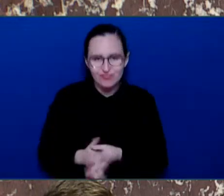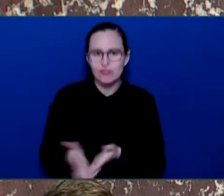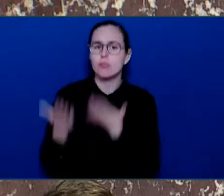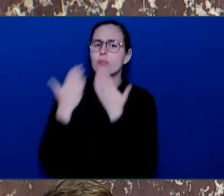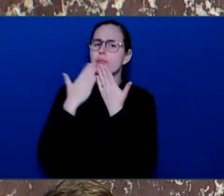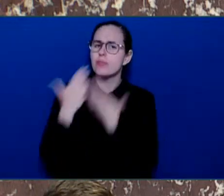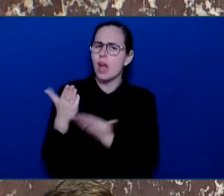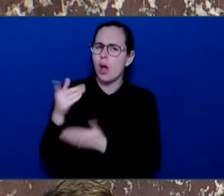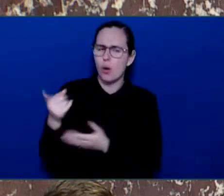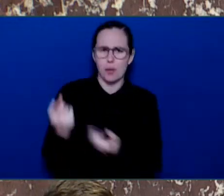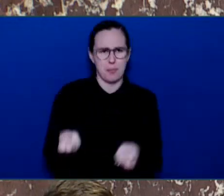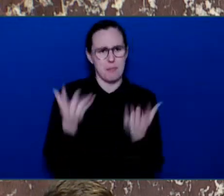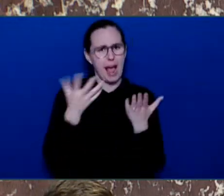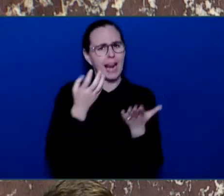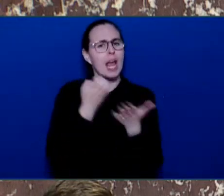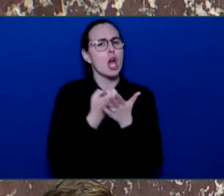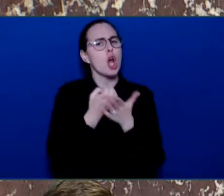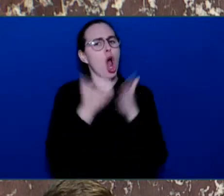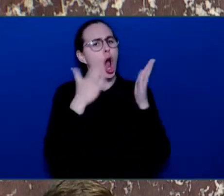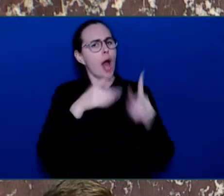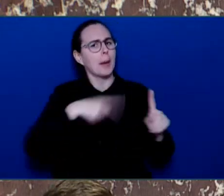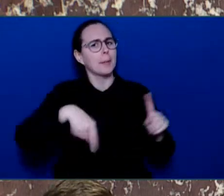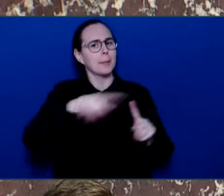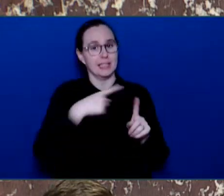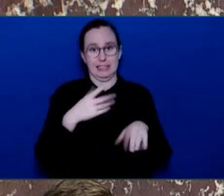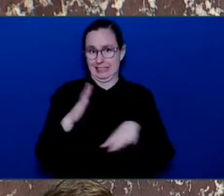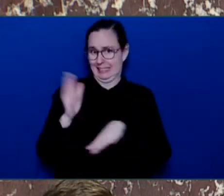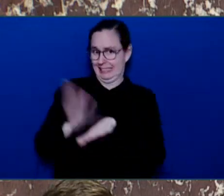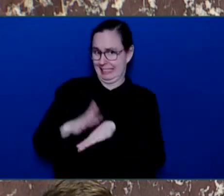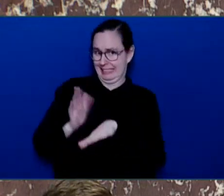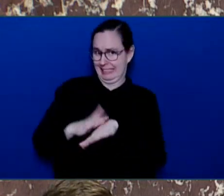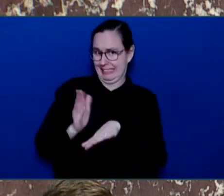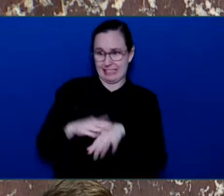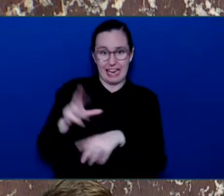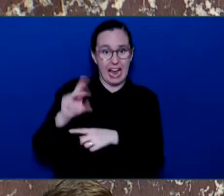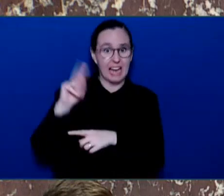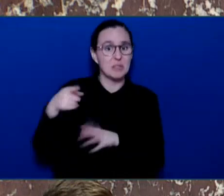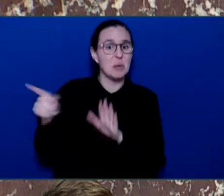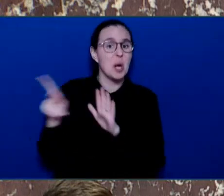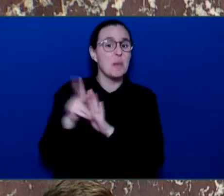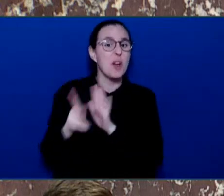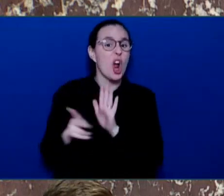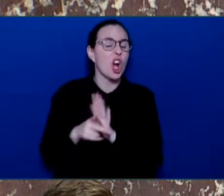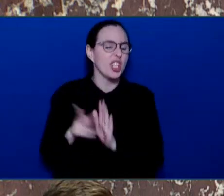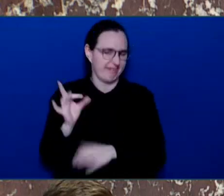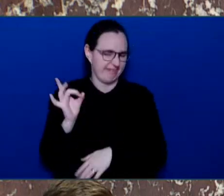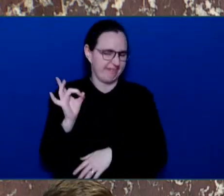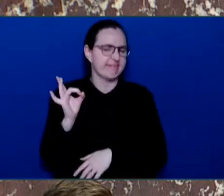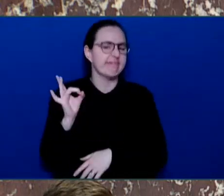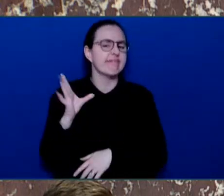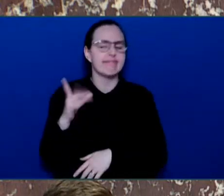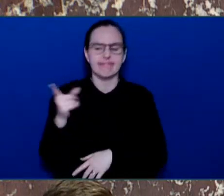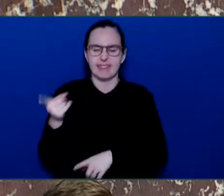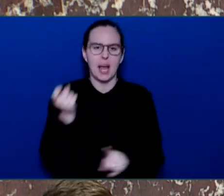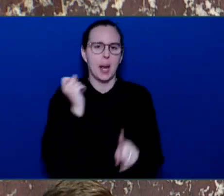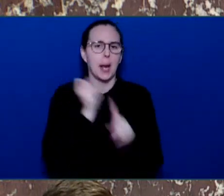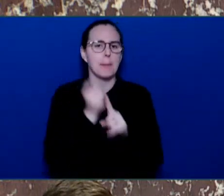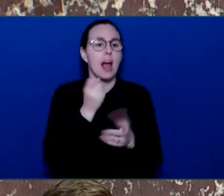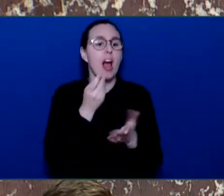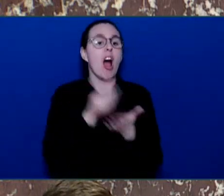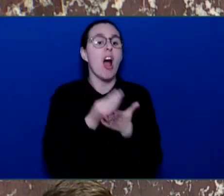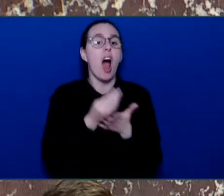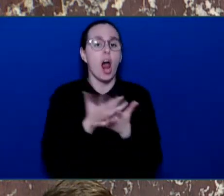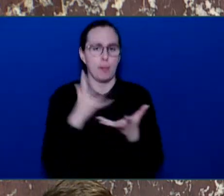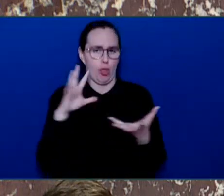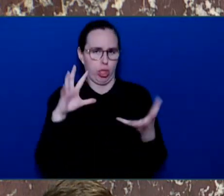to directly result in the shrinking of the economy back by a decade and impact people $5,000 per year per person